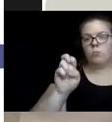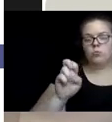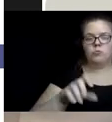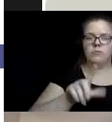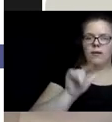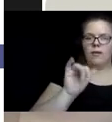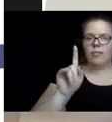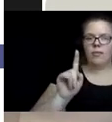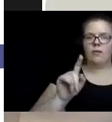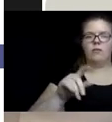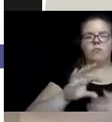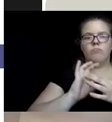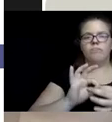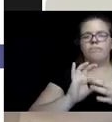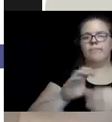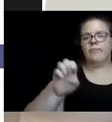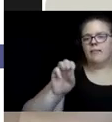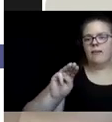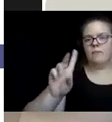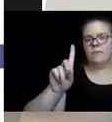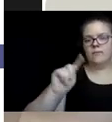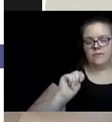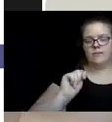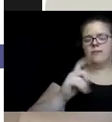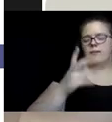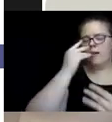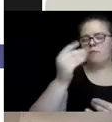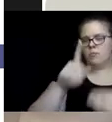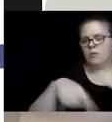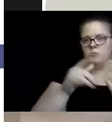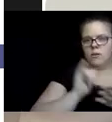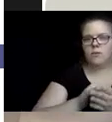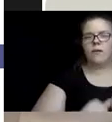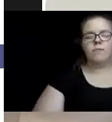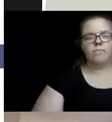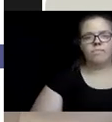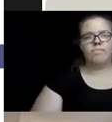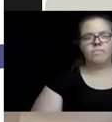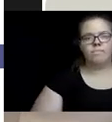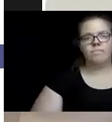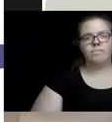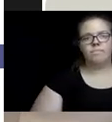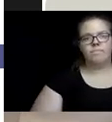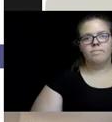enhanced multidisciplinary team and information about that. Next slide, please.